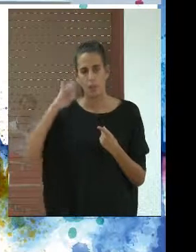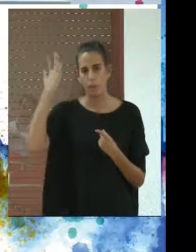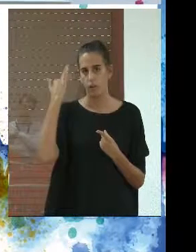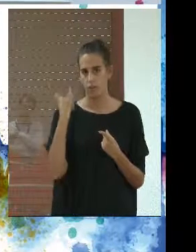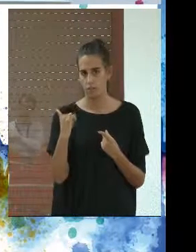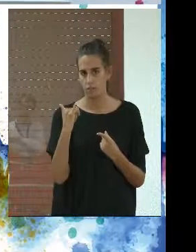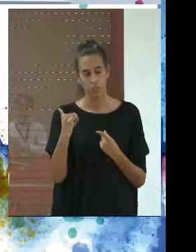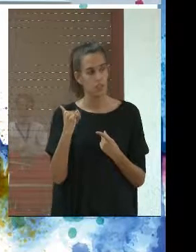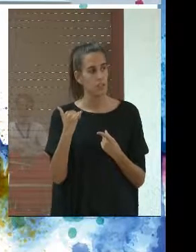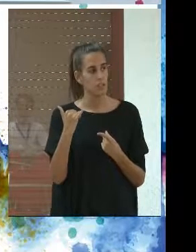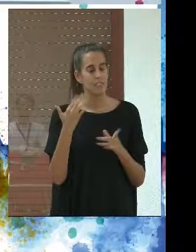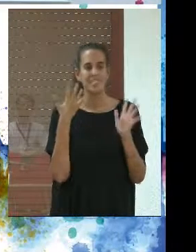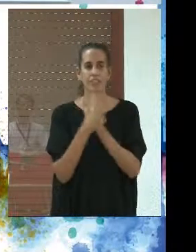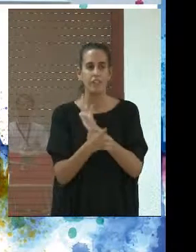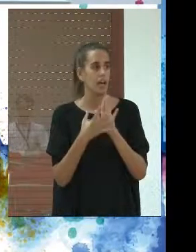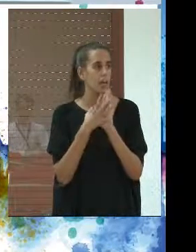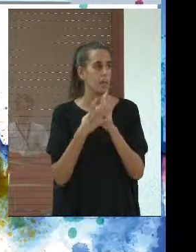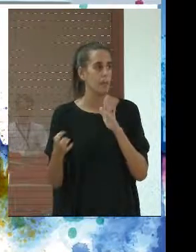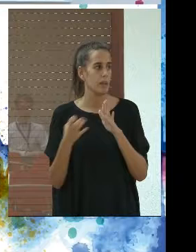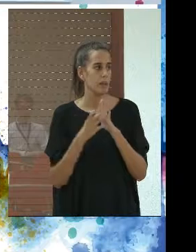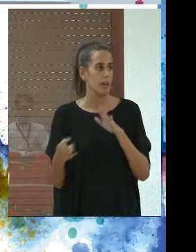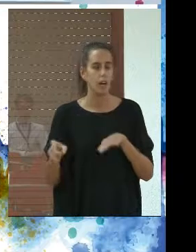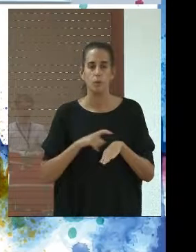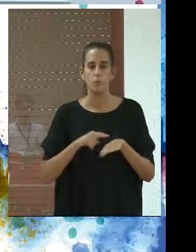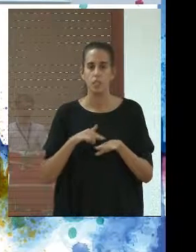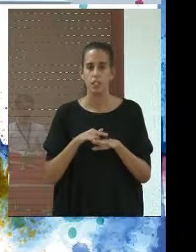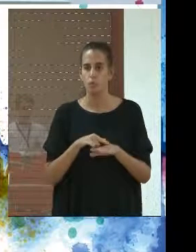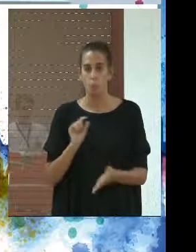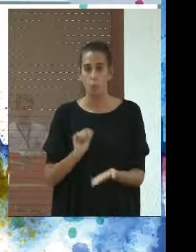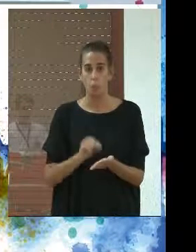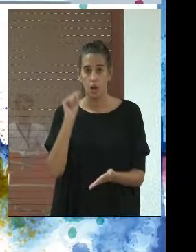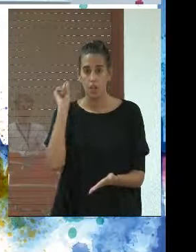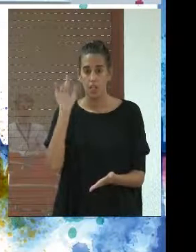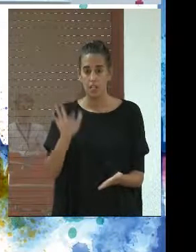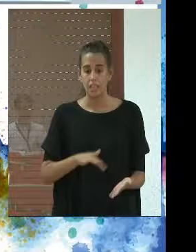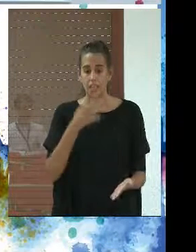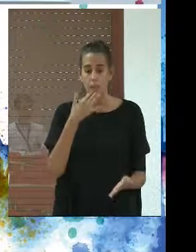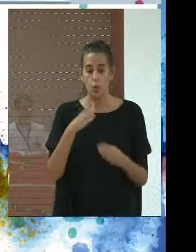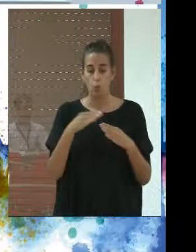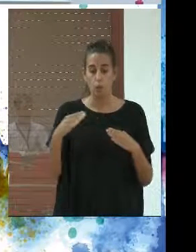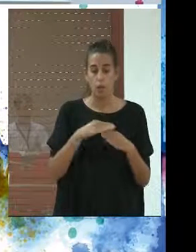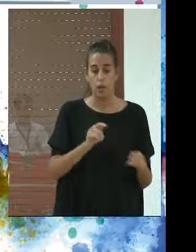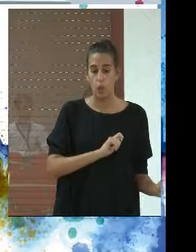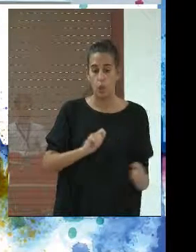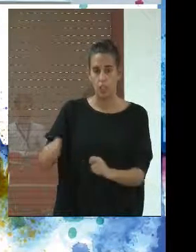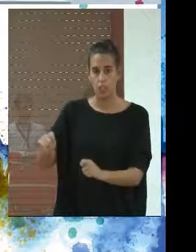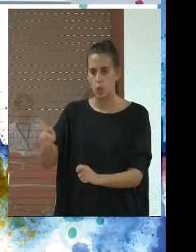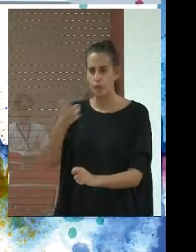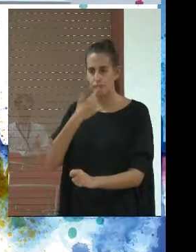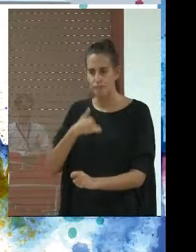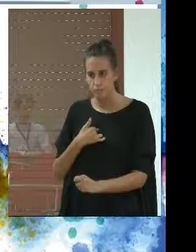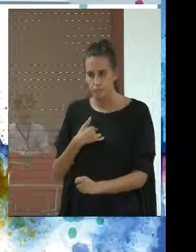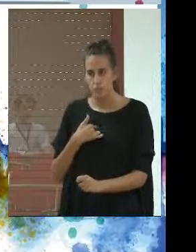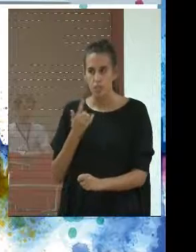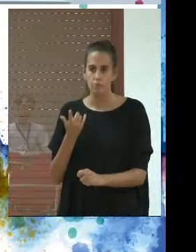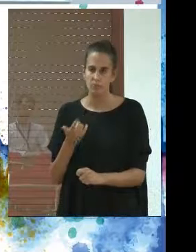there's innovation from the perspective that we can print prototypes in a very short period of time and send them to the